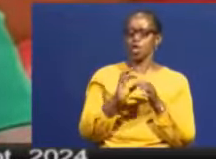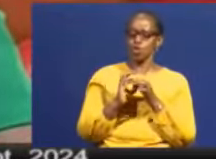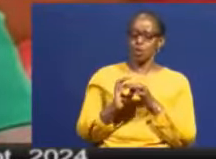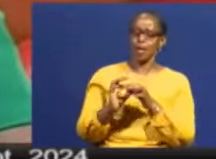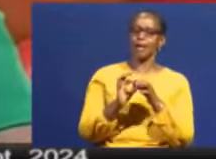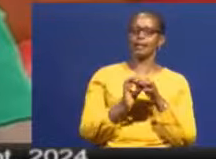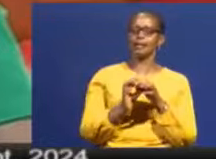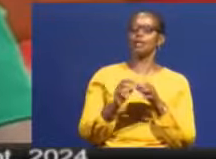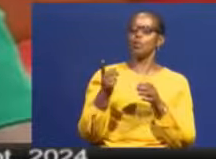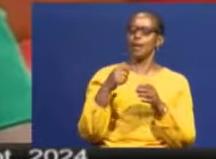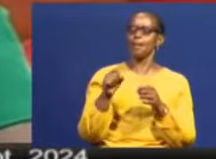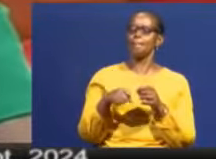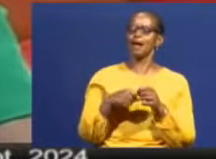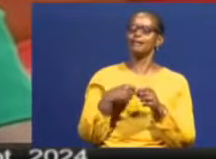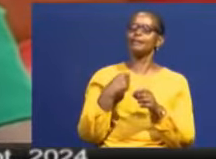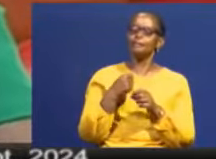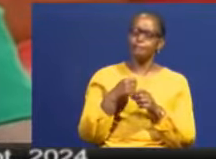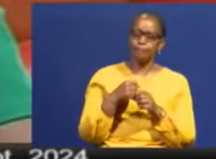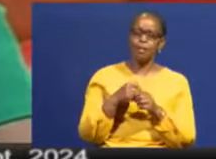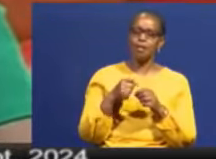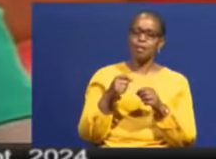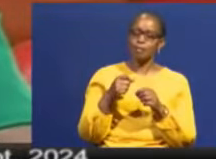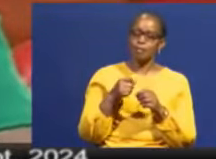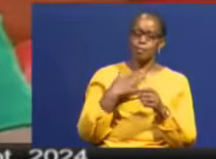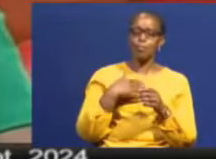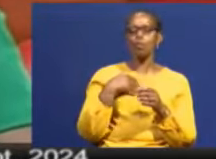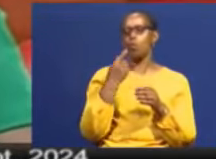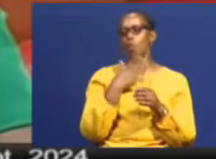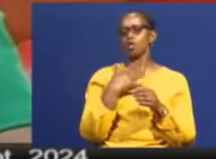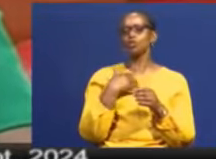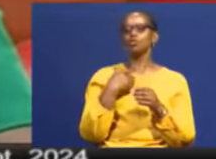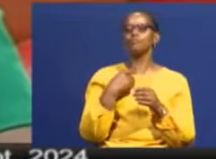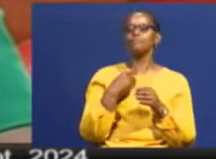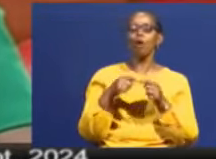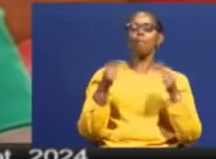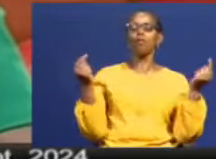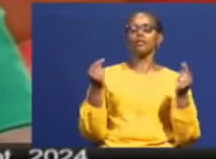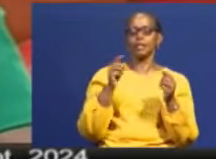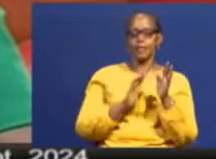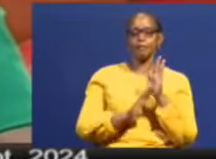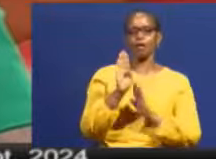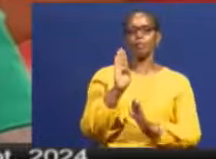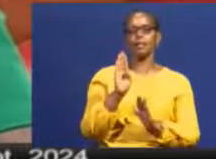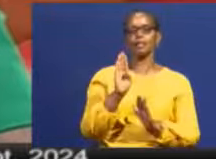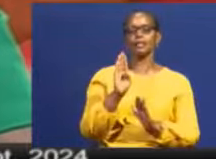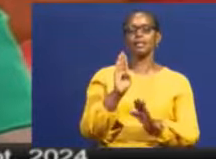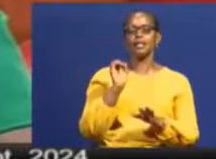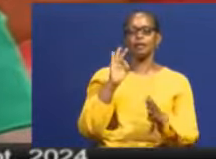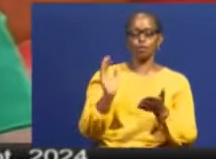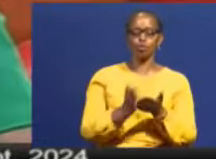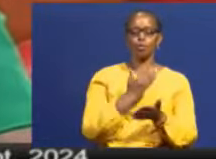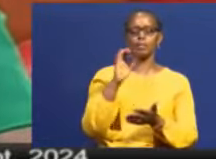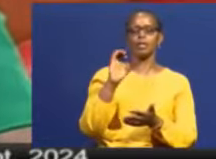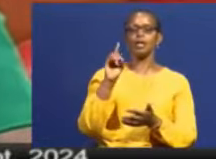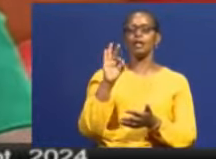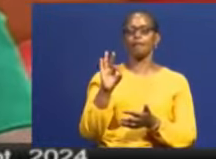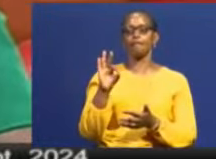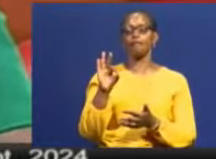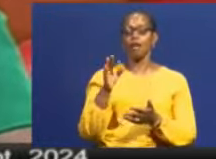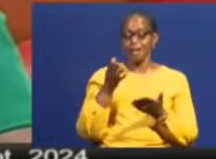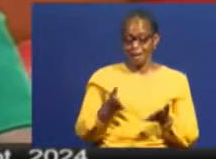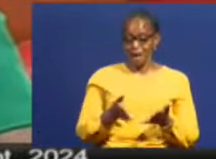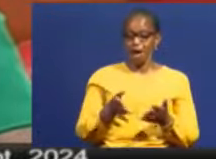war against development. Mr. Speaker, sir, it is now the high time we united as members of parliament. We